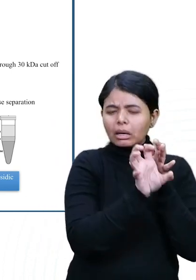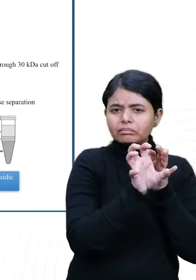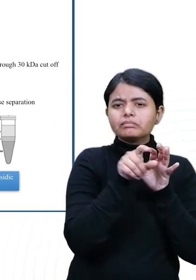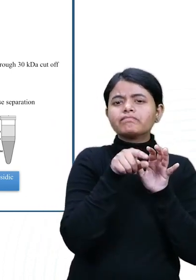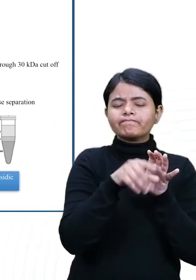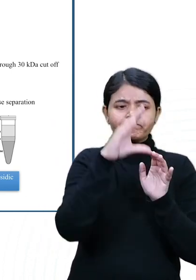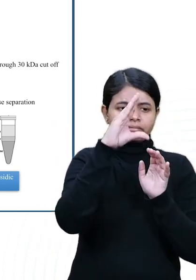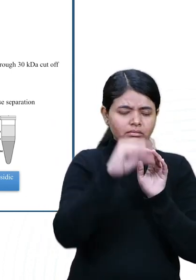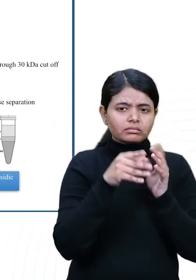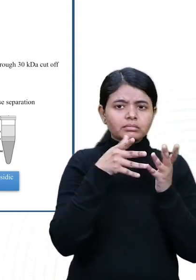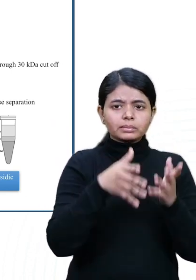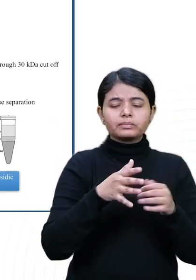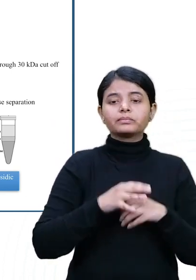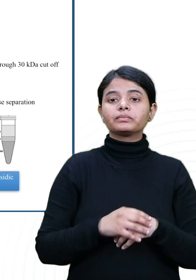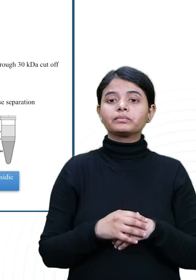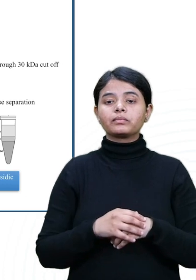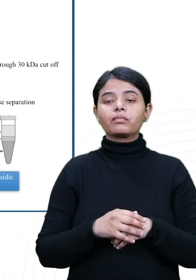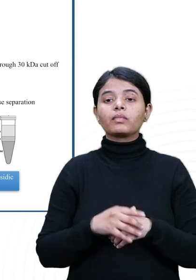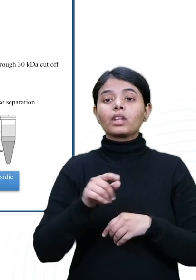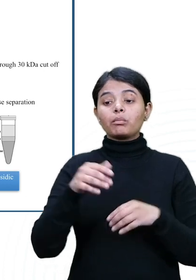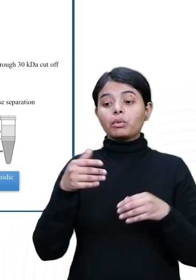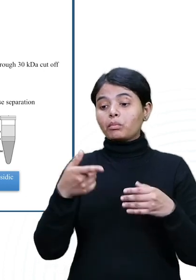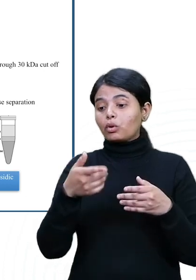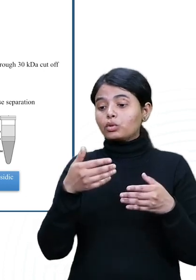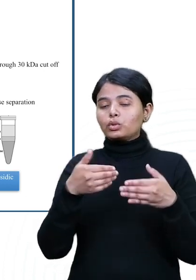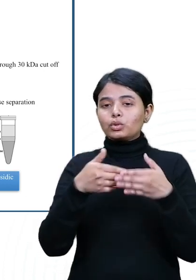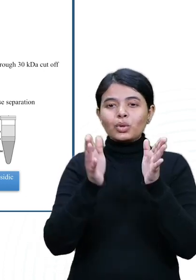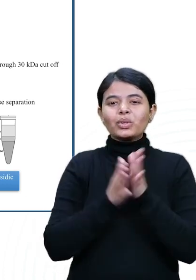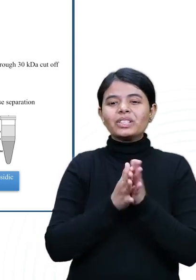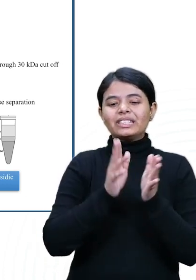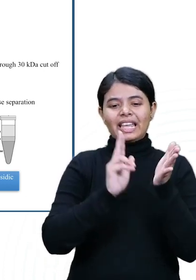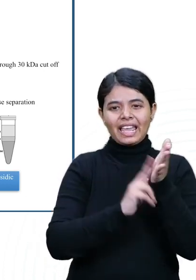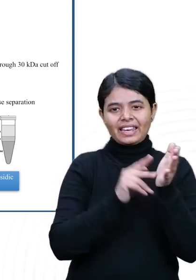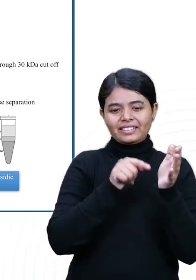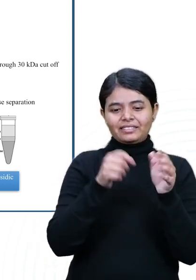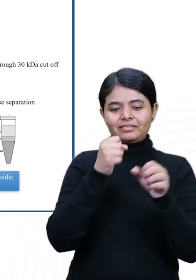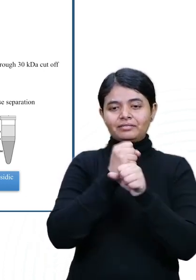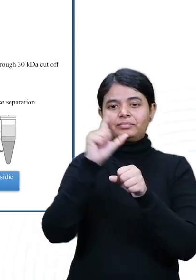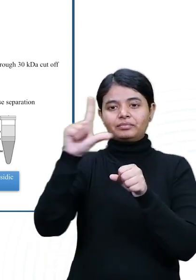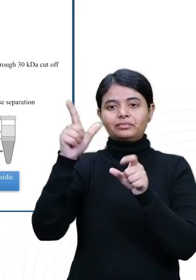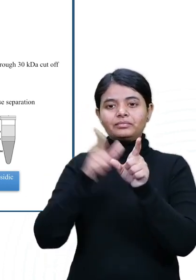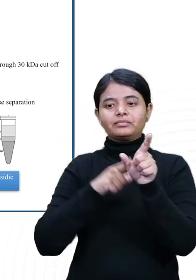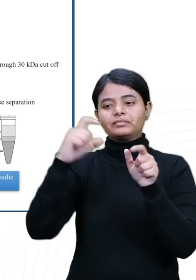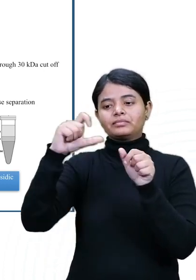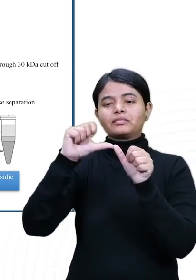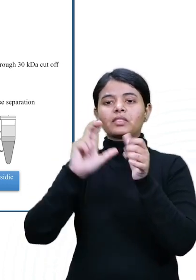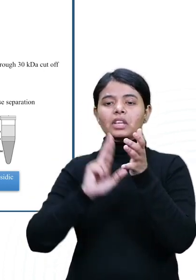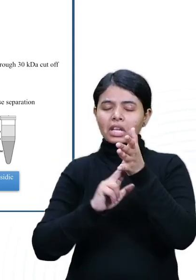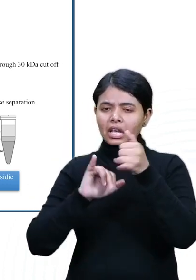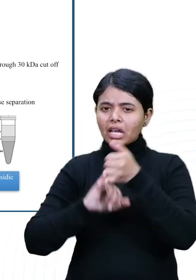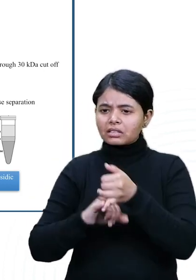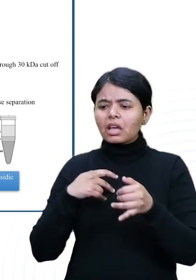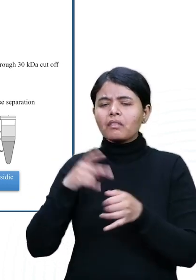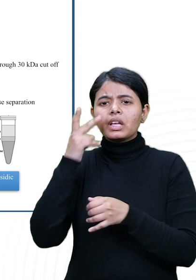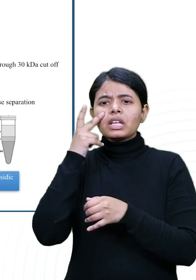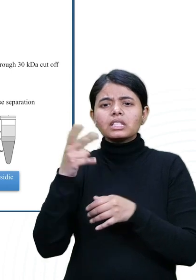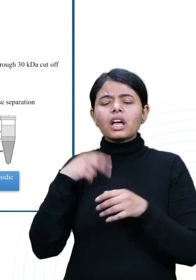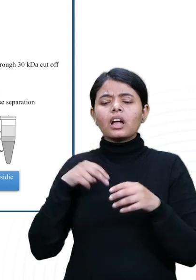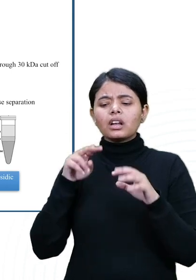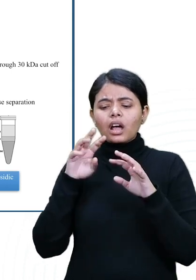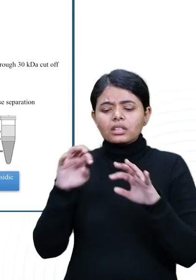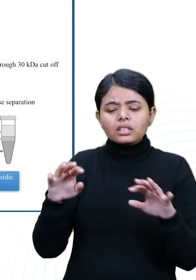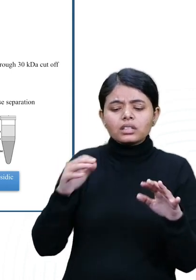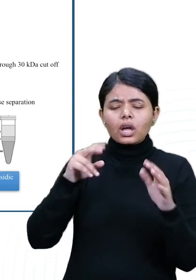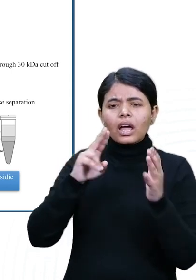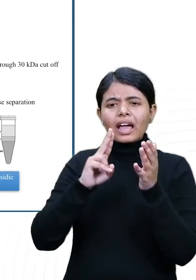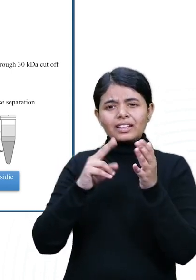N-glycosylation. What all I need to do is just prepare the cell lysate that contains the total glycoproteins and digest it with